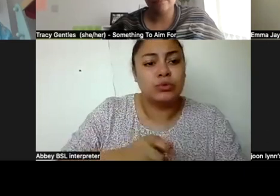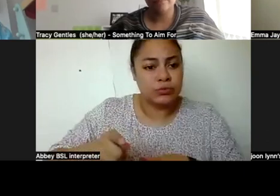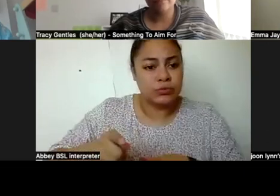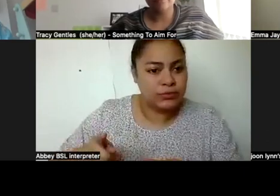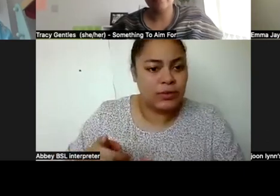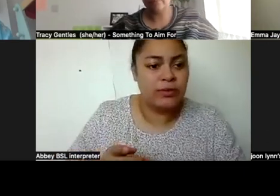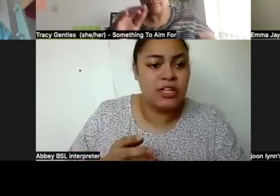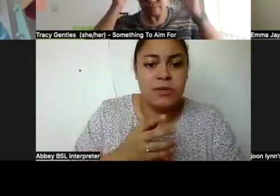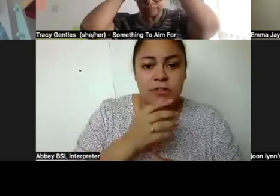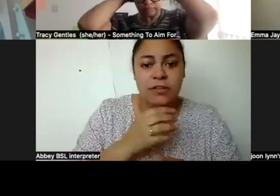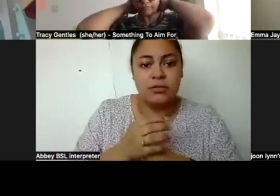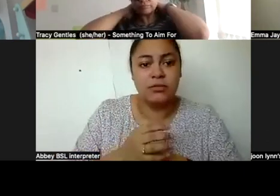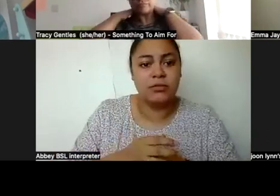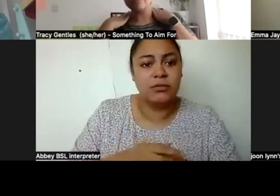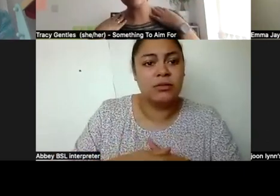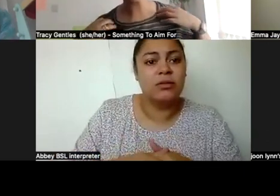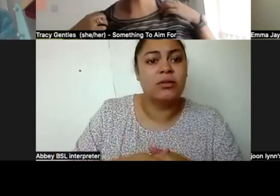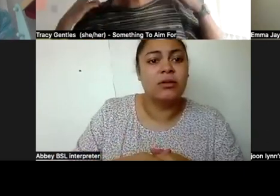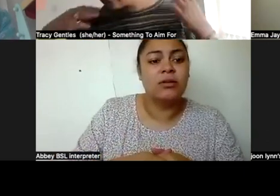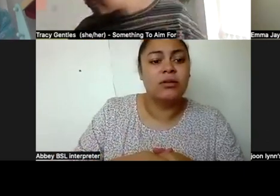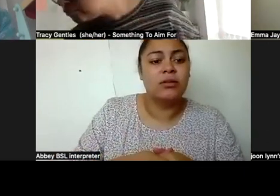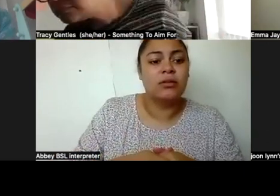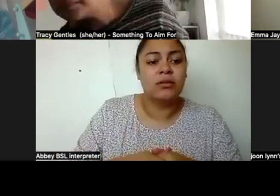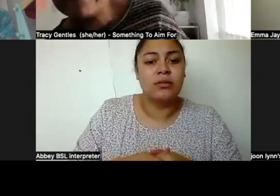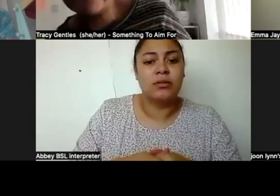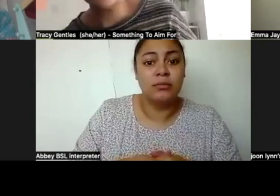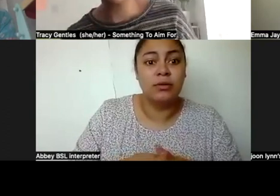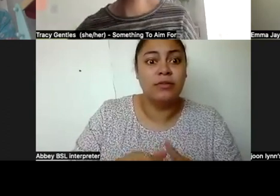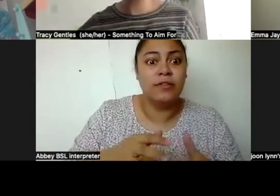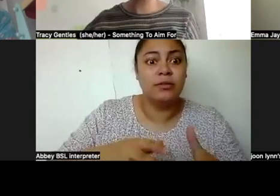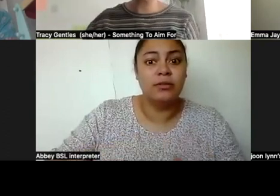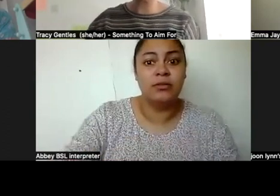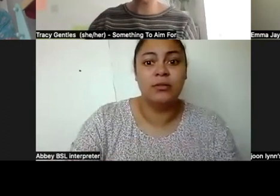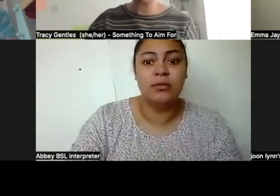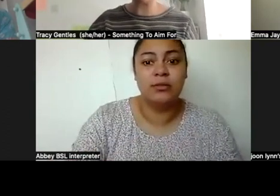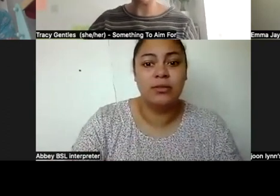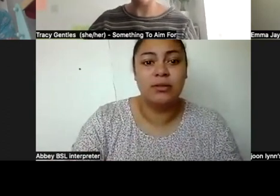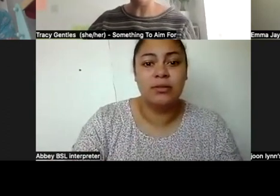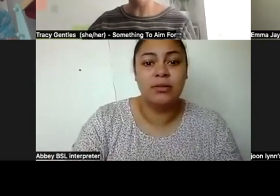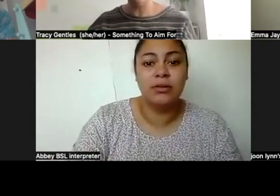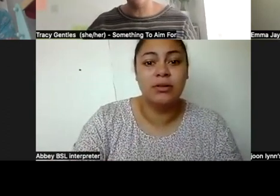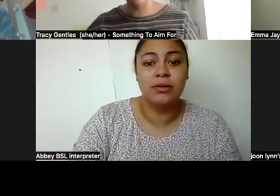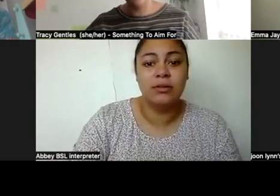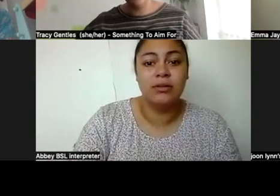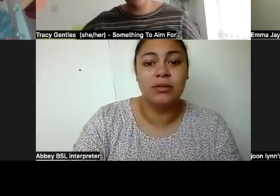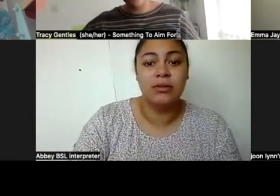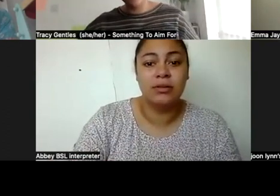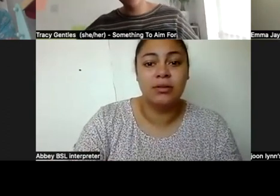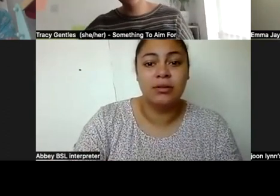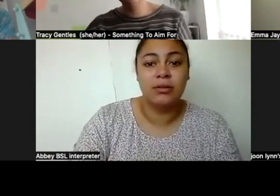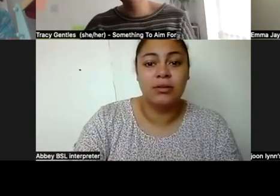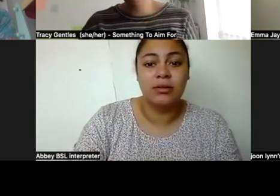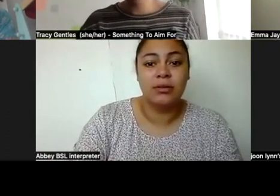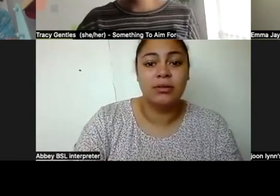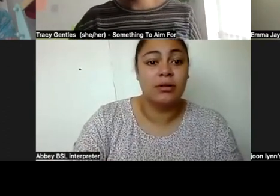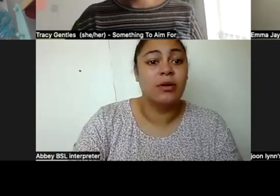Jay. Thanks ever so much to both Paul and EJ for that brilliant, quick finals comment.